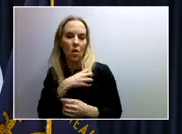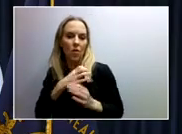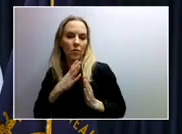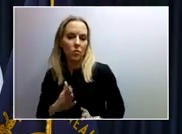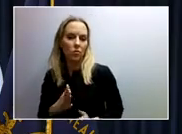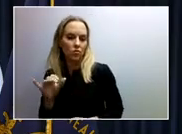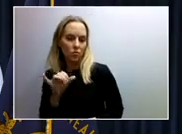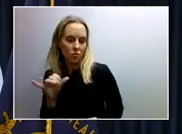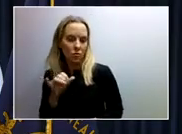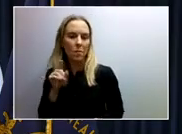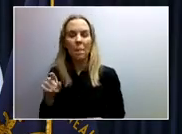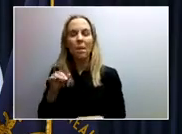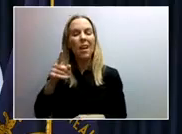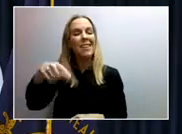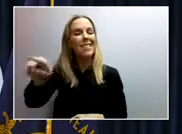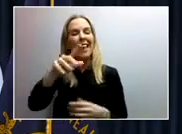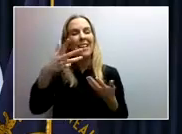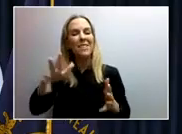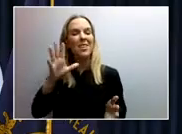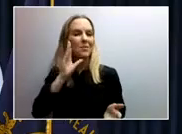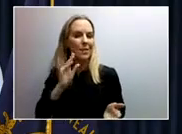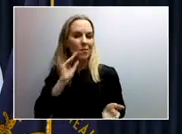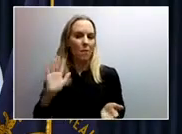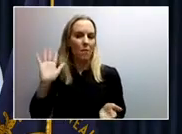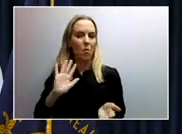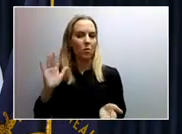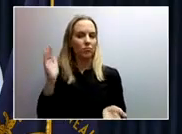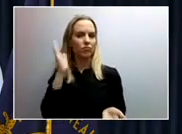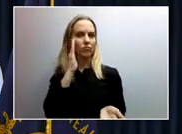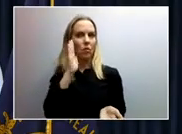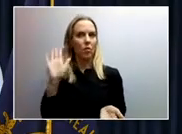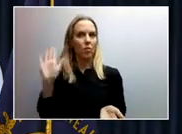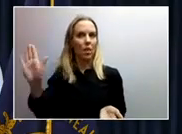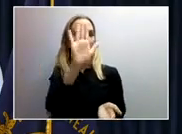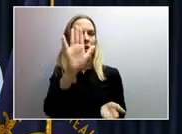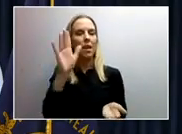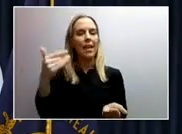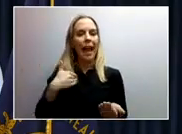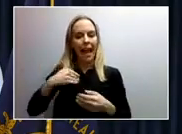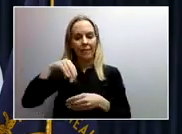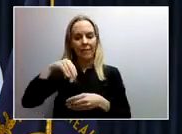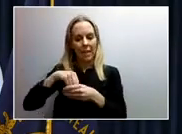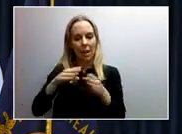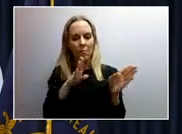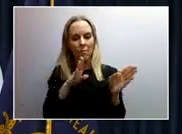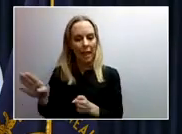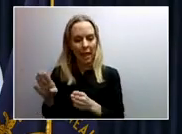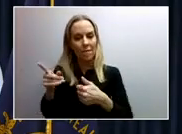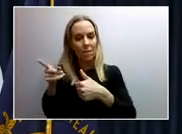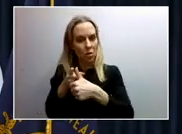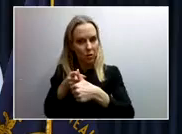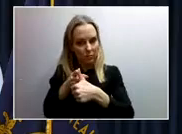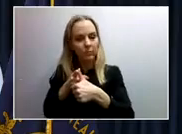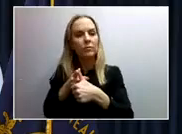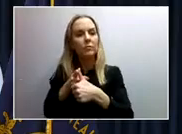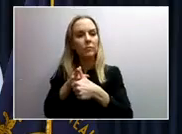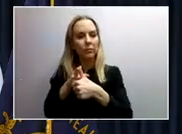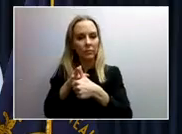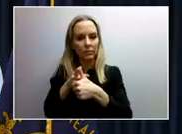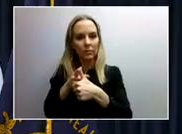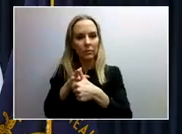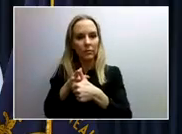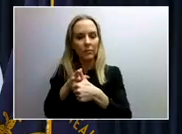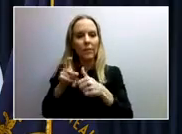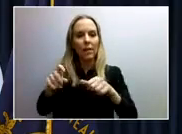through this before. So they have developed their plans on, first, you got to lock down.